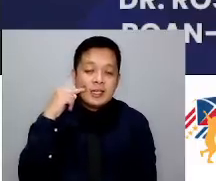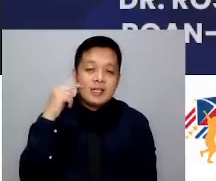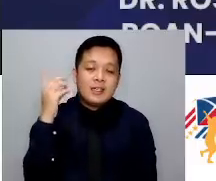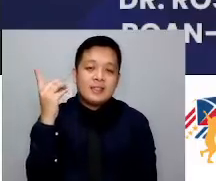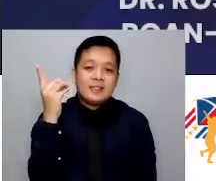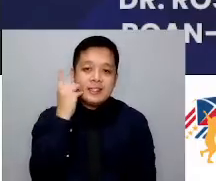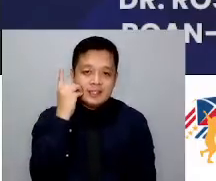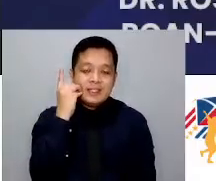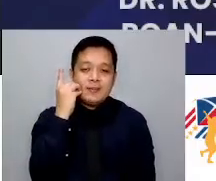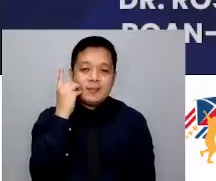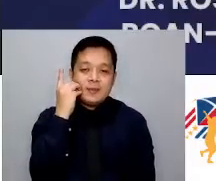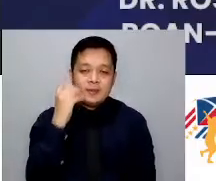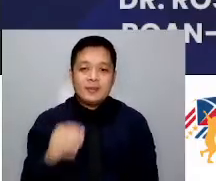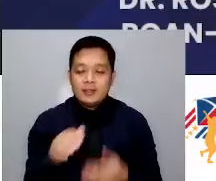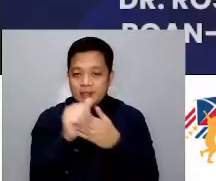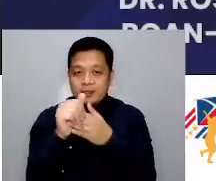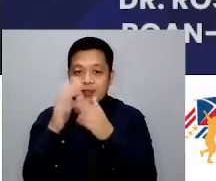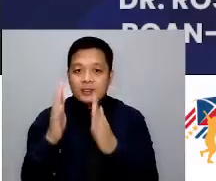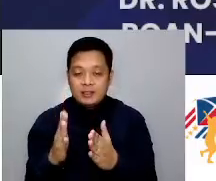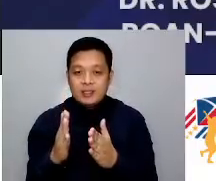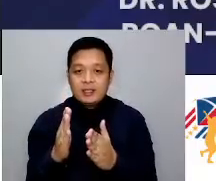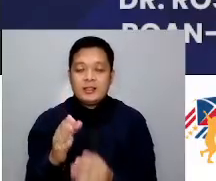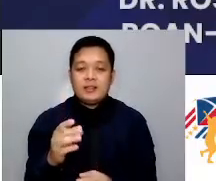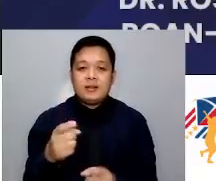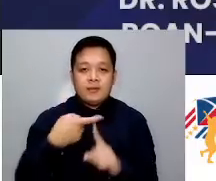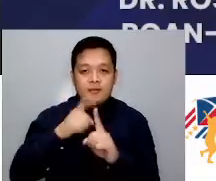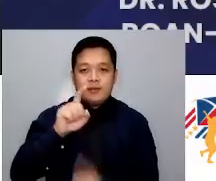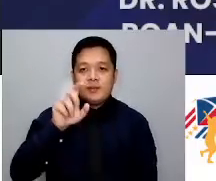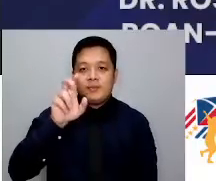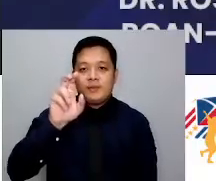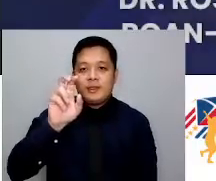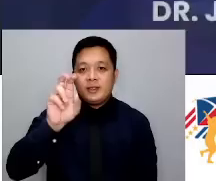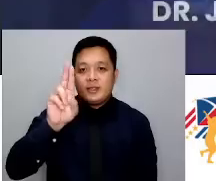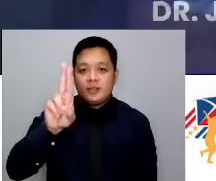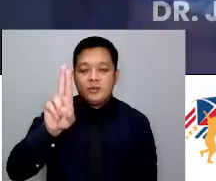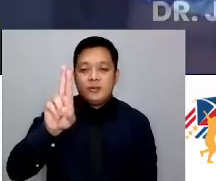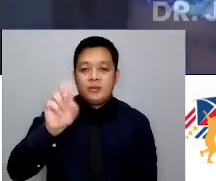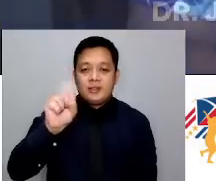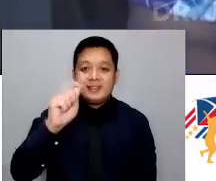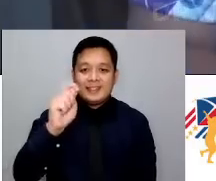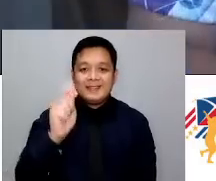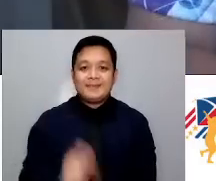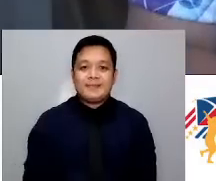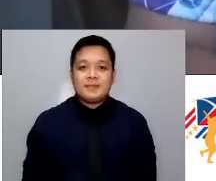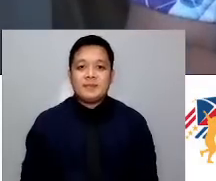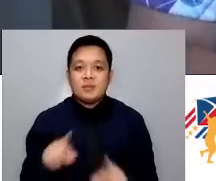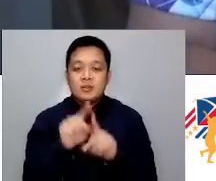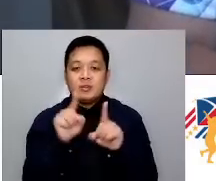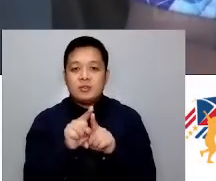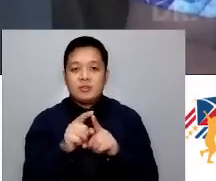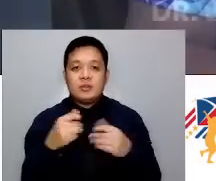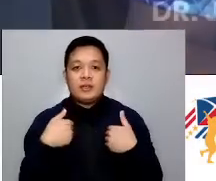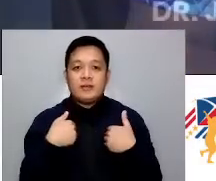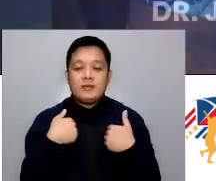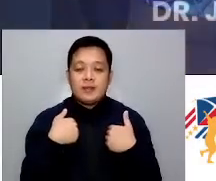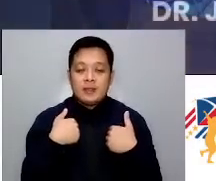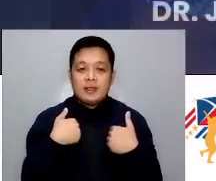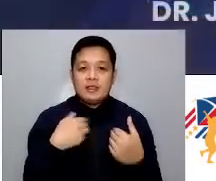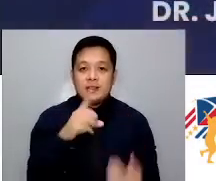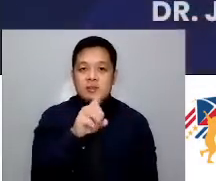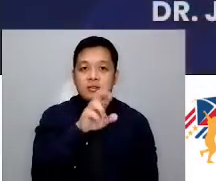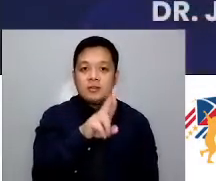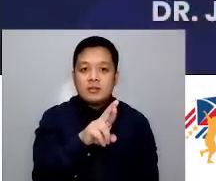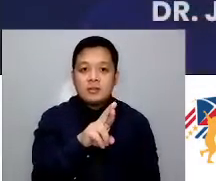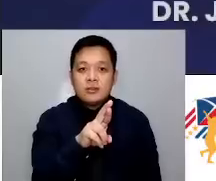School Engineering Classroom of the University of Santo Tomas. And we also have Dr. Jose Maria P. Balmaceda, Professor, Institute